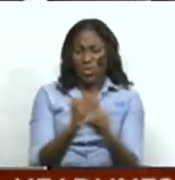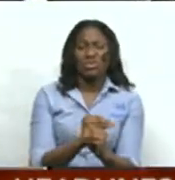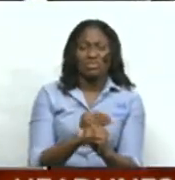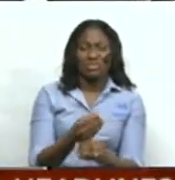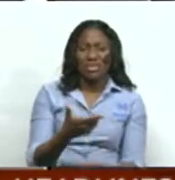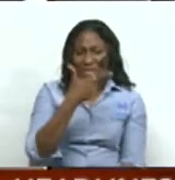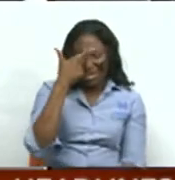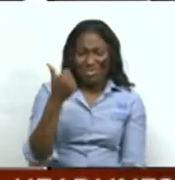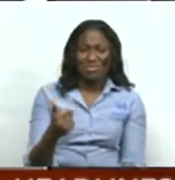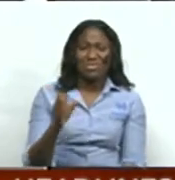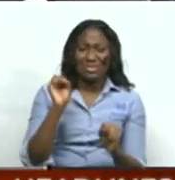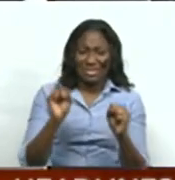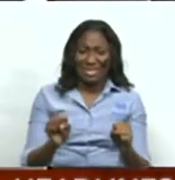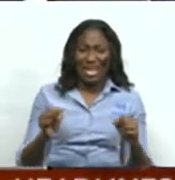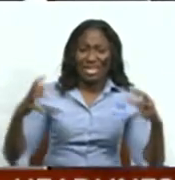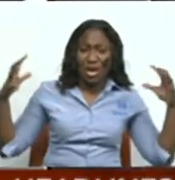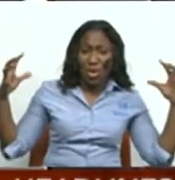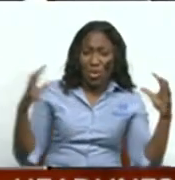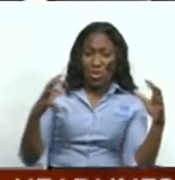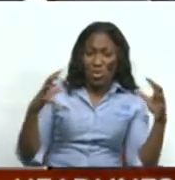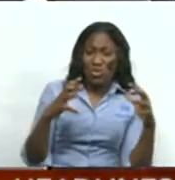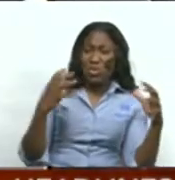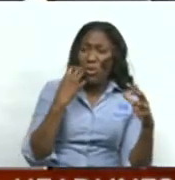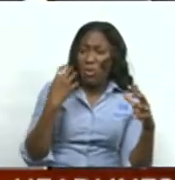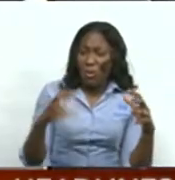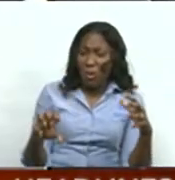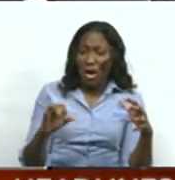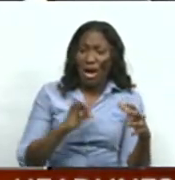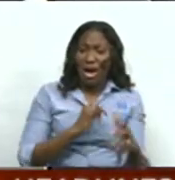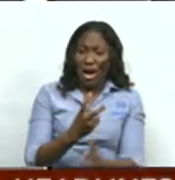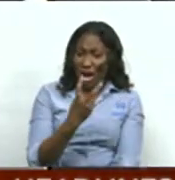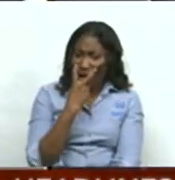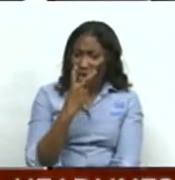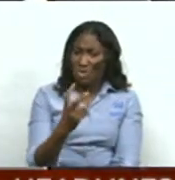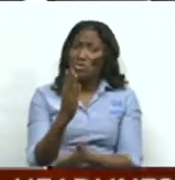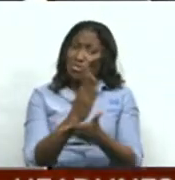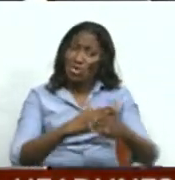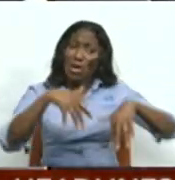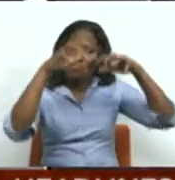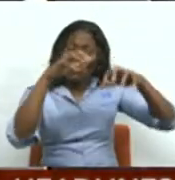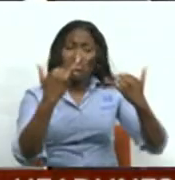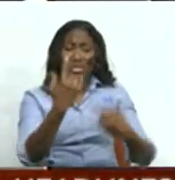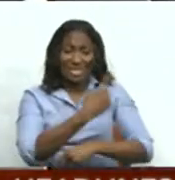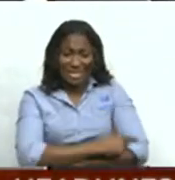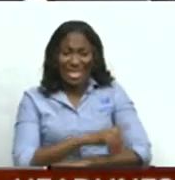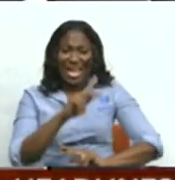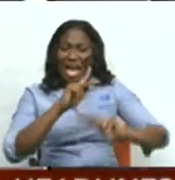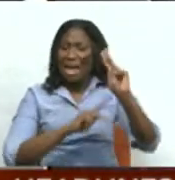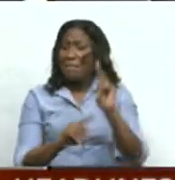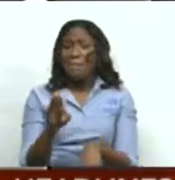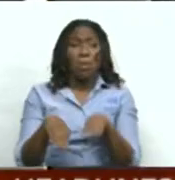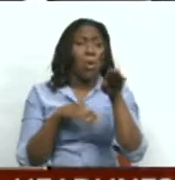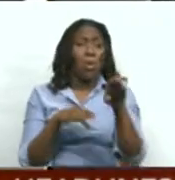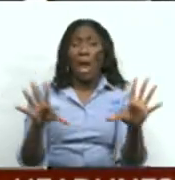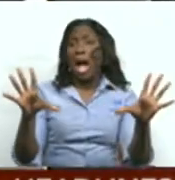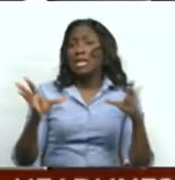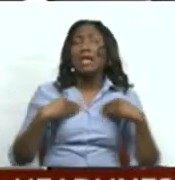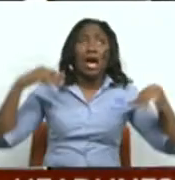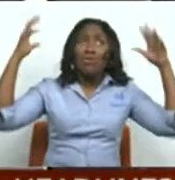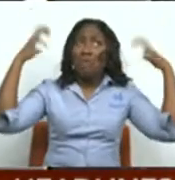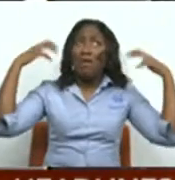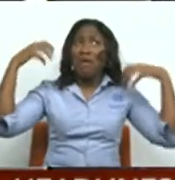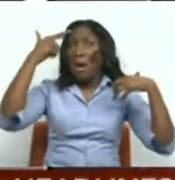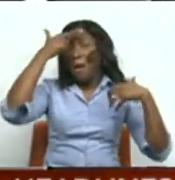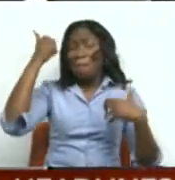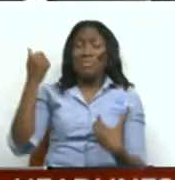As well as the heat that's emanating from the earth. I saw some showers today and people were just calmly walking through the rain because I know they missed it as well. They missed